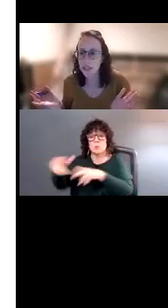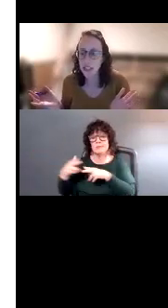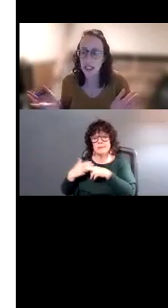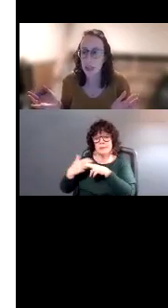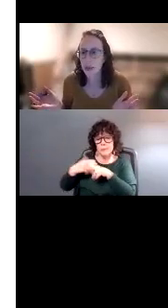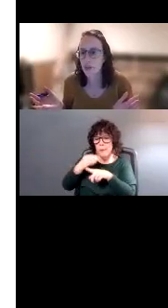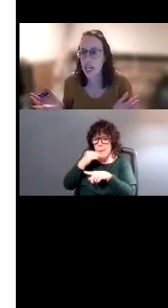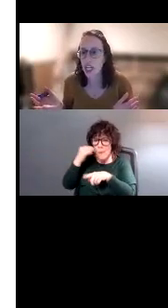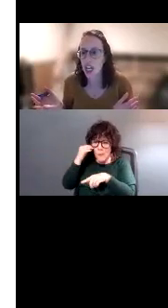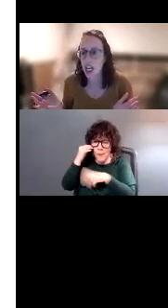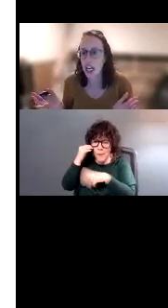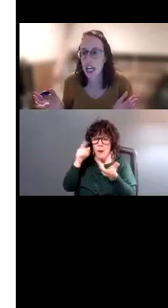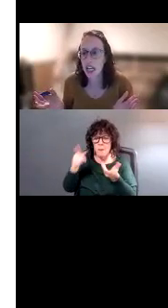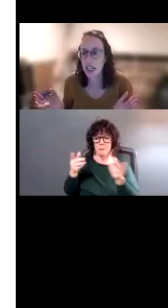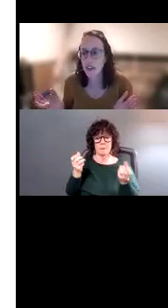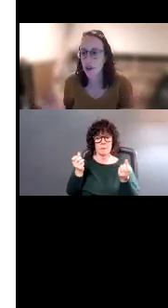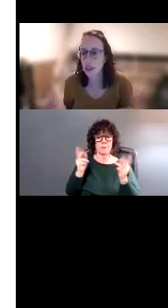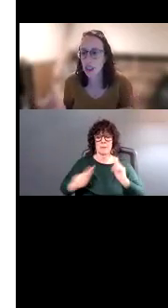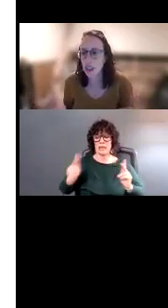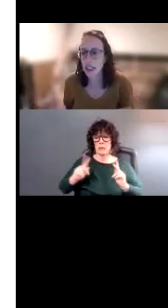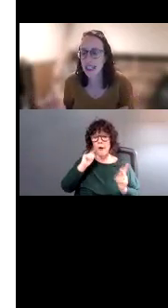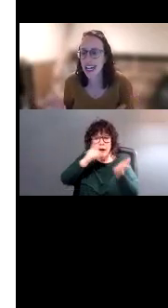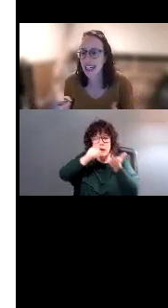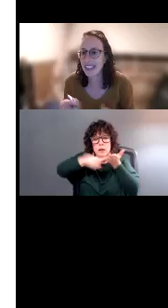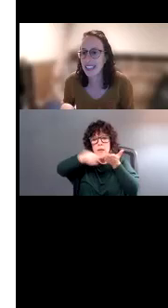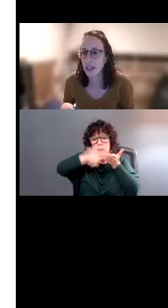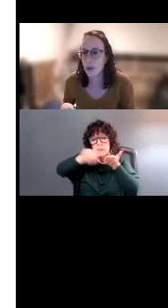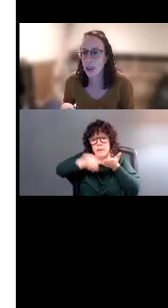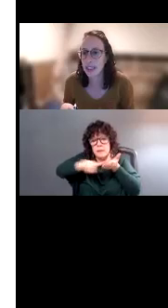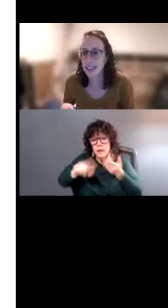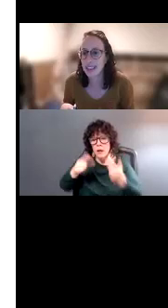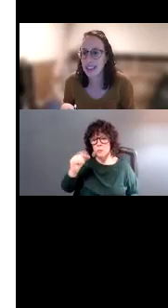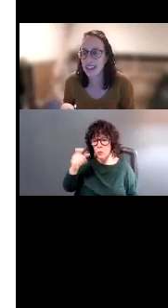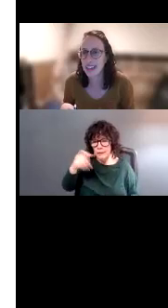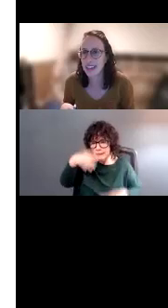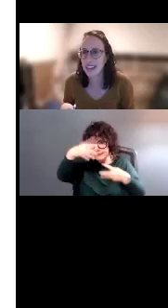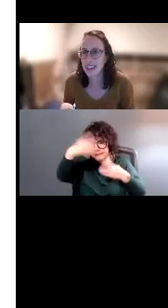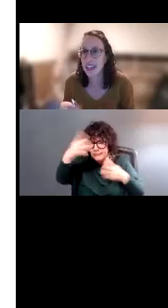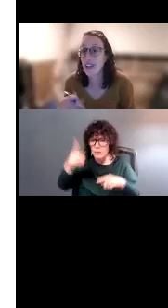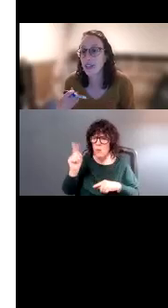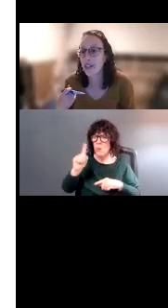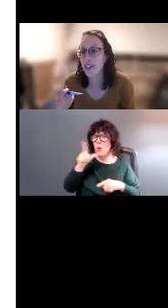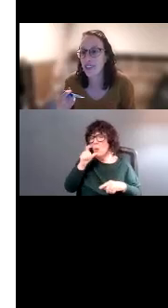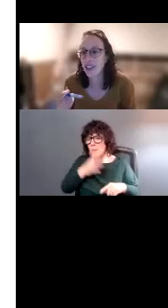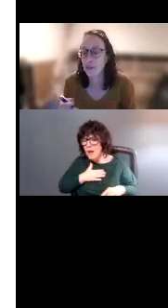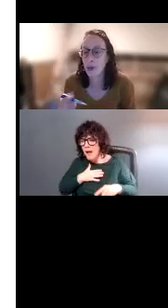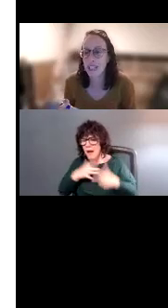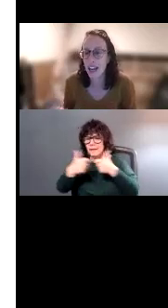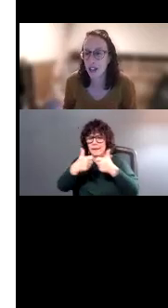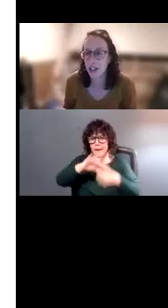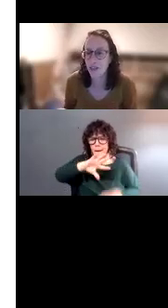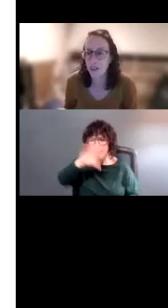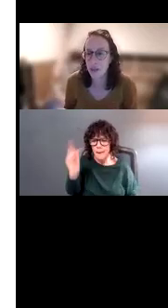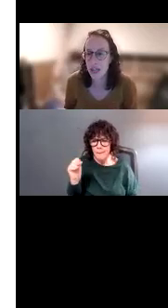is my utility provider? And unfortunately, that isn't always get you the